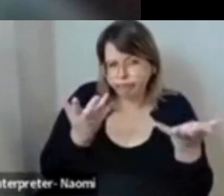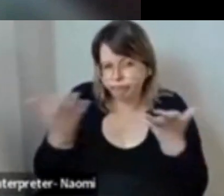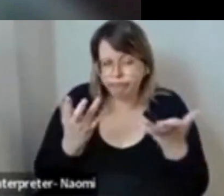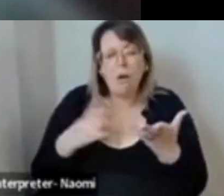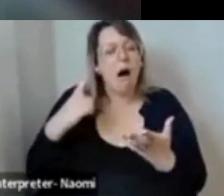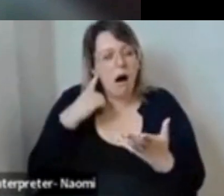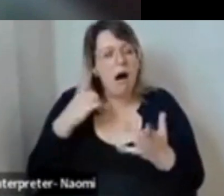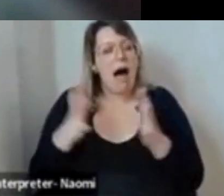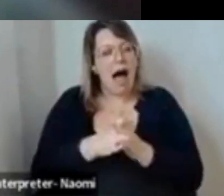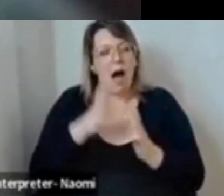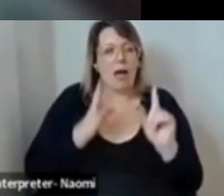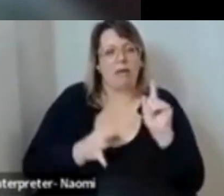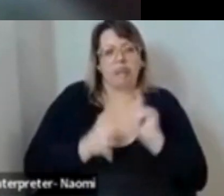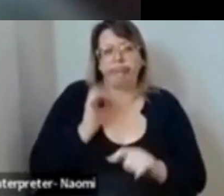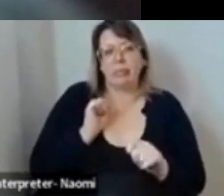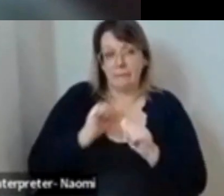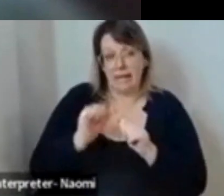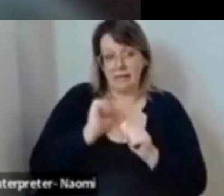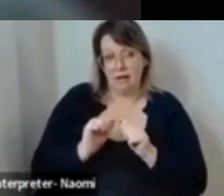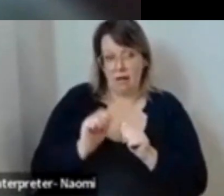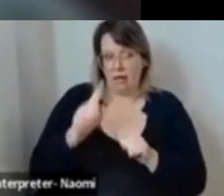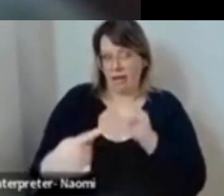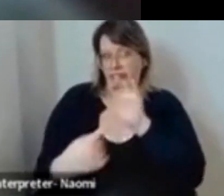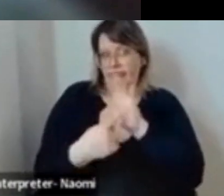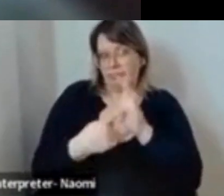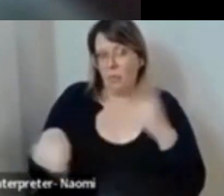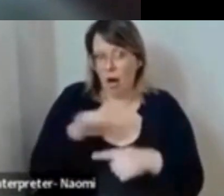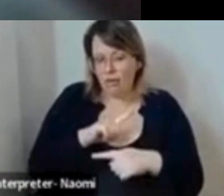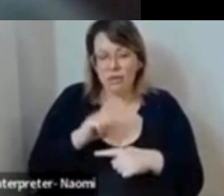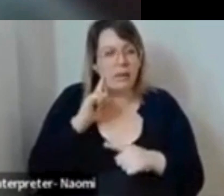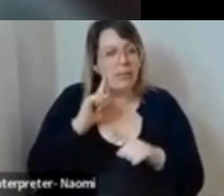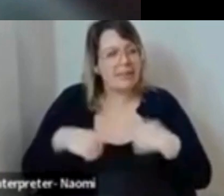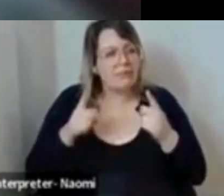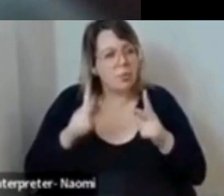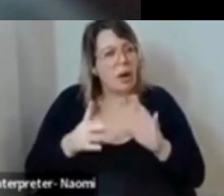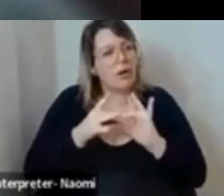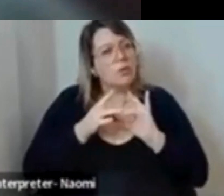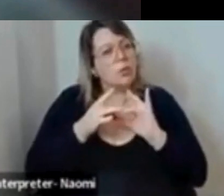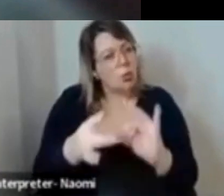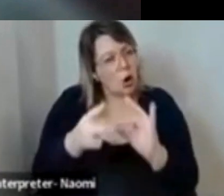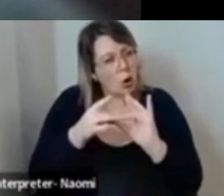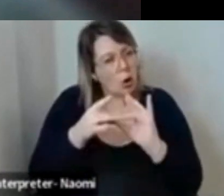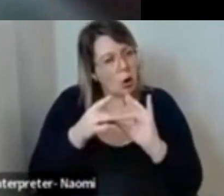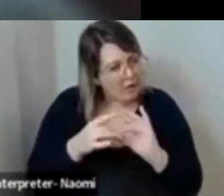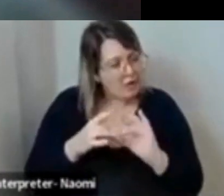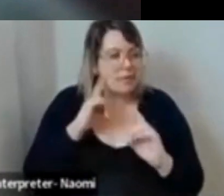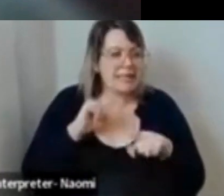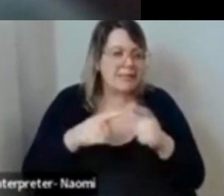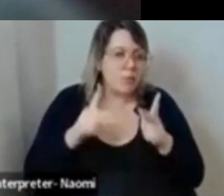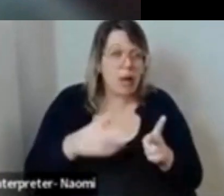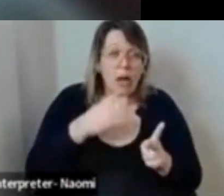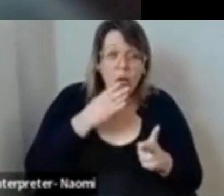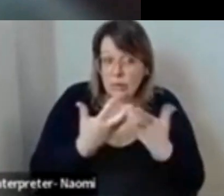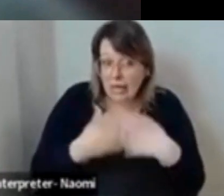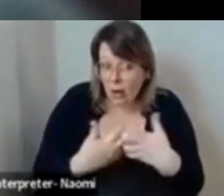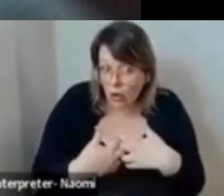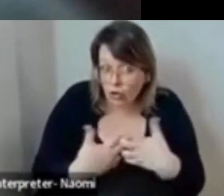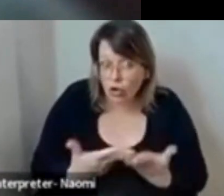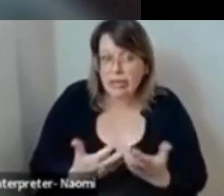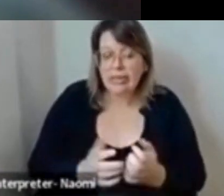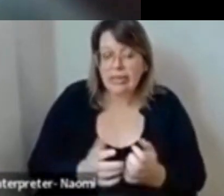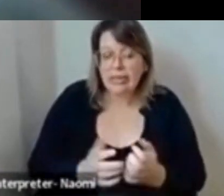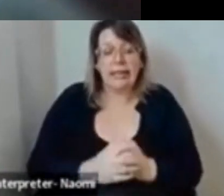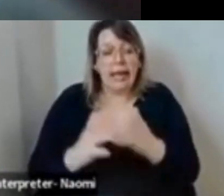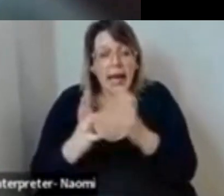make that much more effective and embracing different ways of working with that, and thinking also about kind of use of technology and how you kind